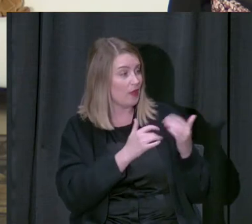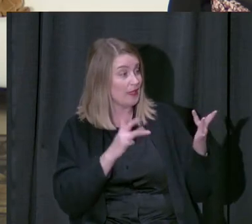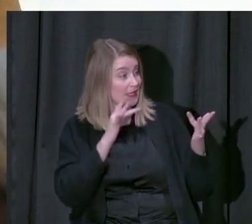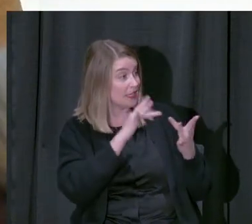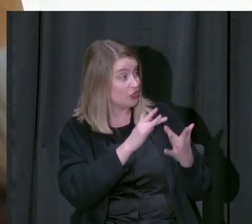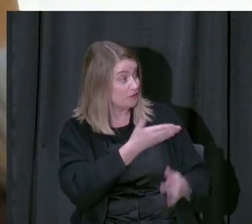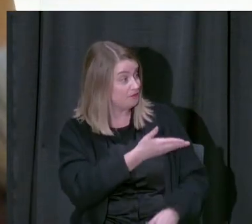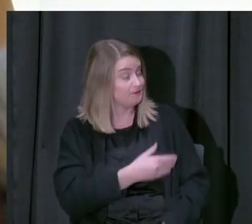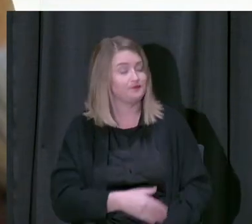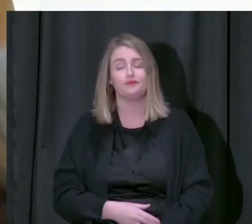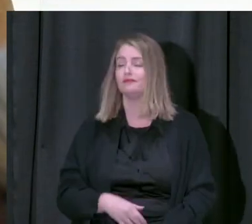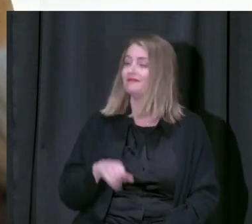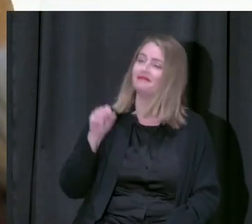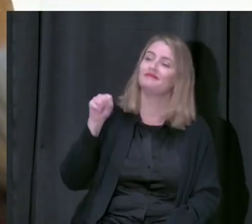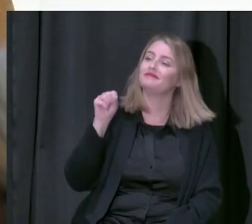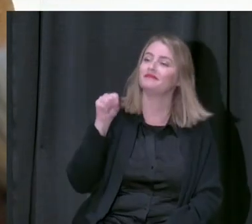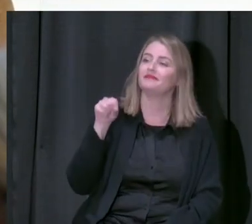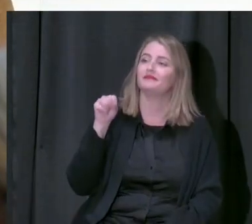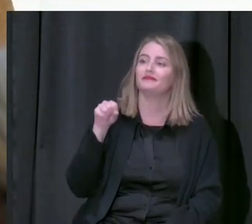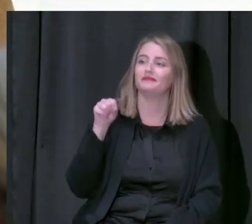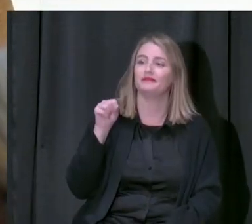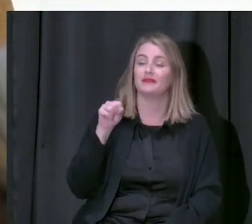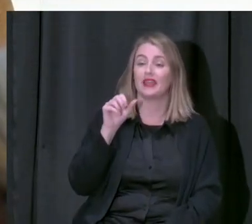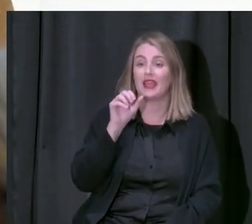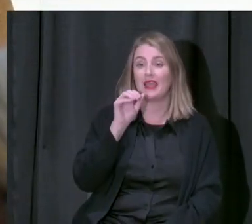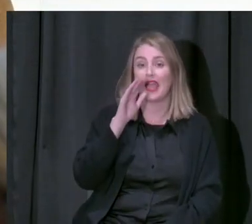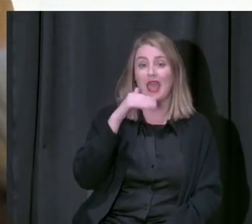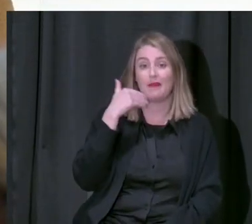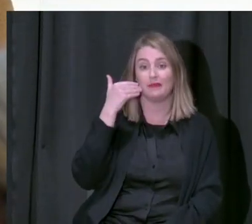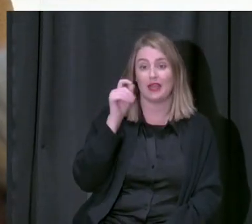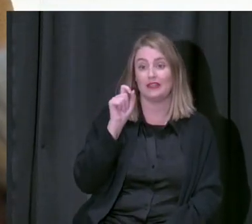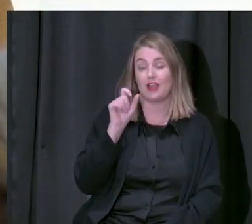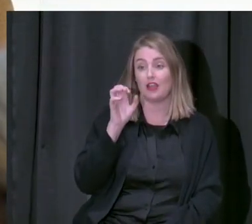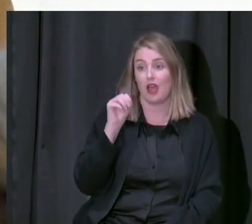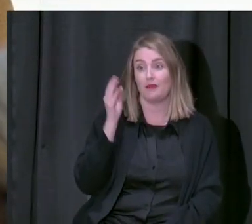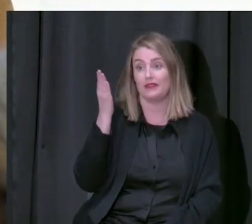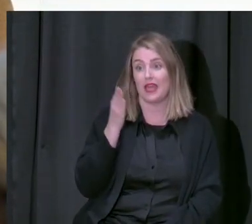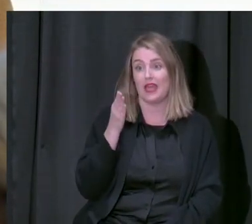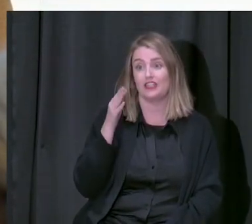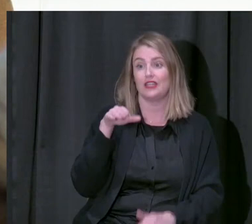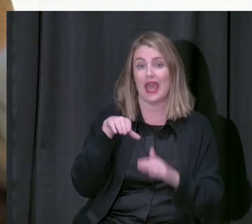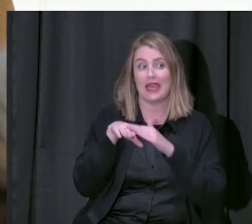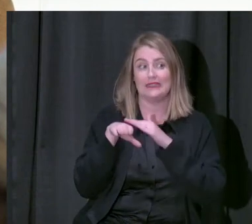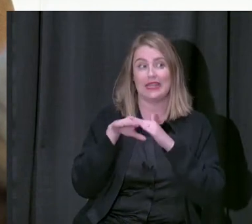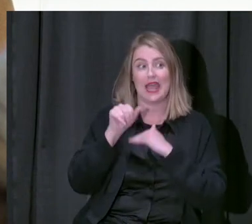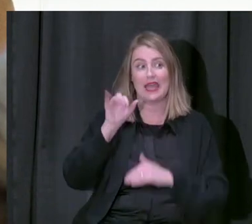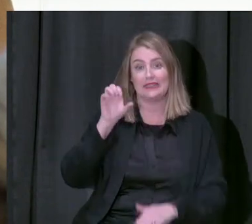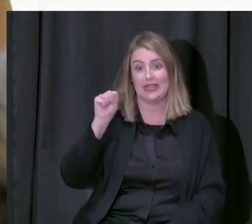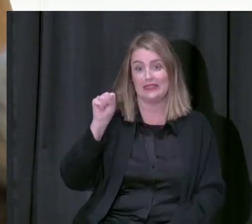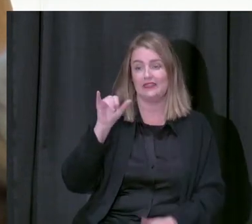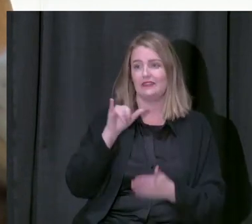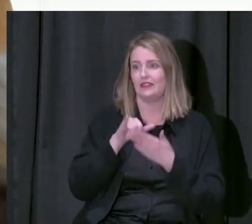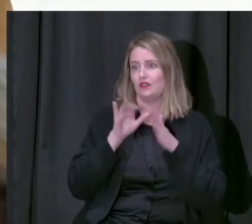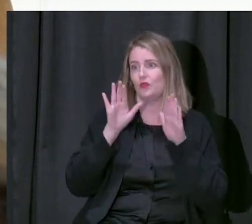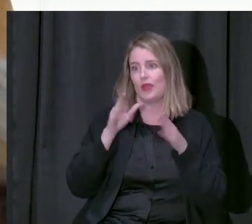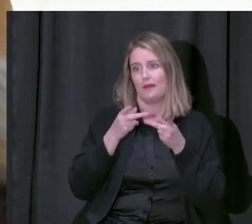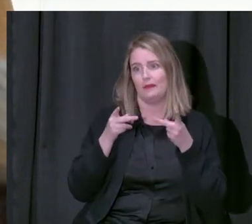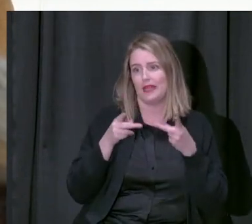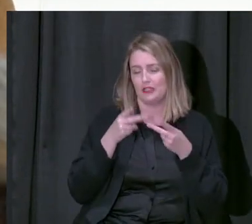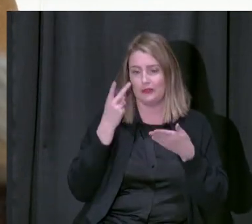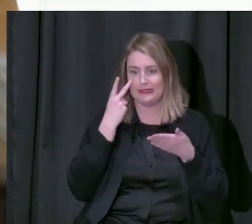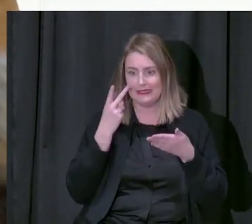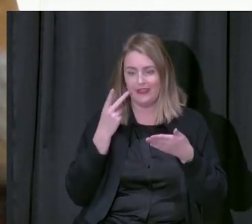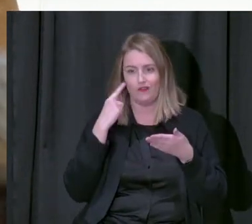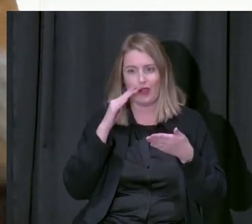touch? Yeah, definitely amazon.com/accessibility is a great place to start for anything accessibility related within